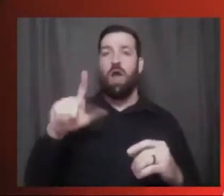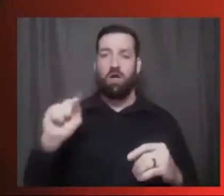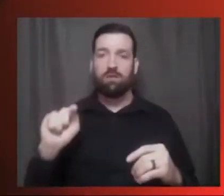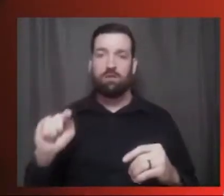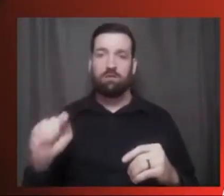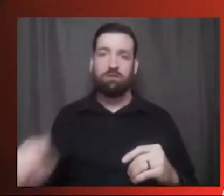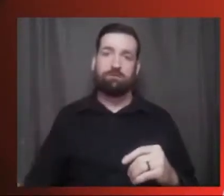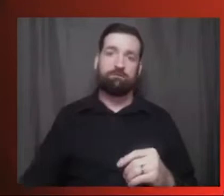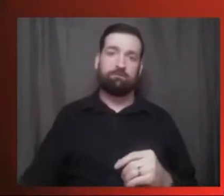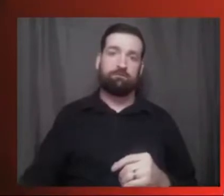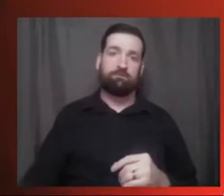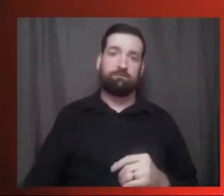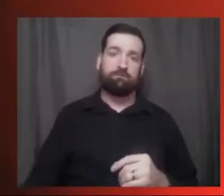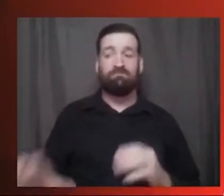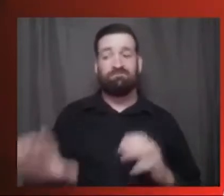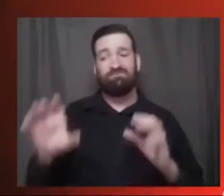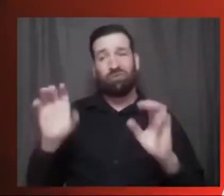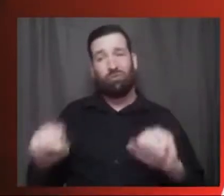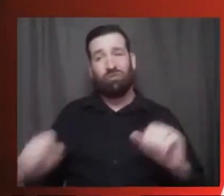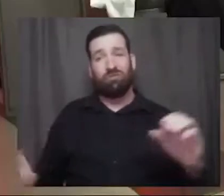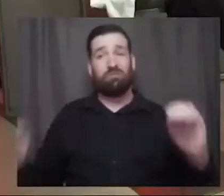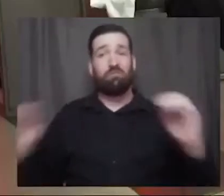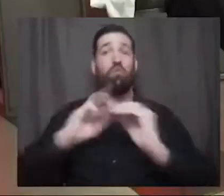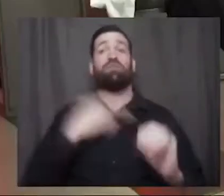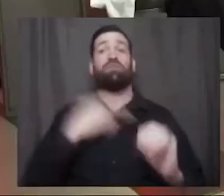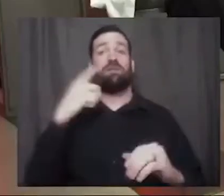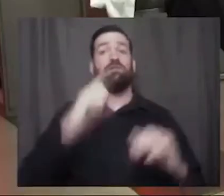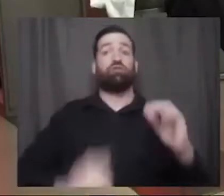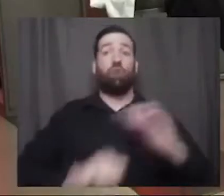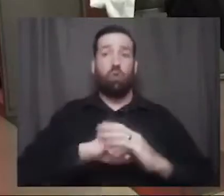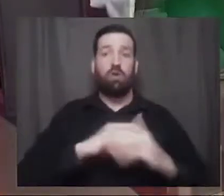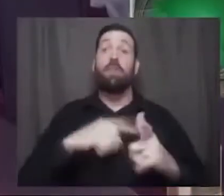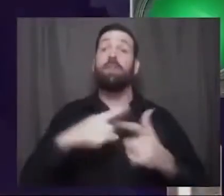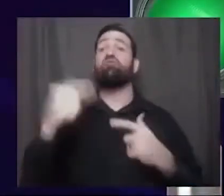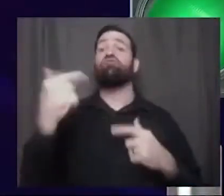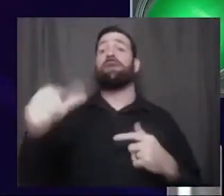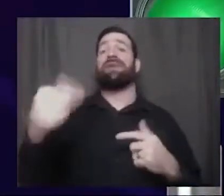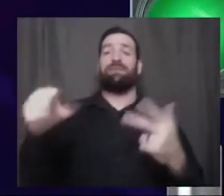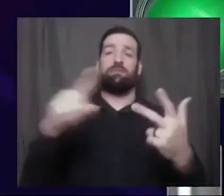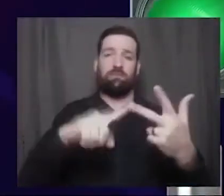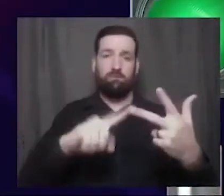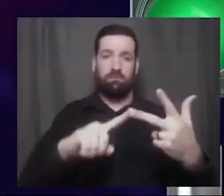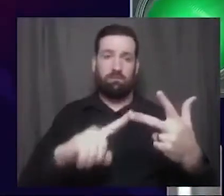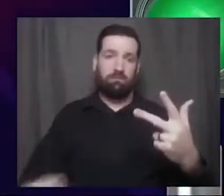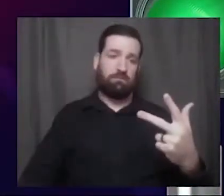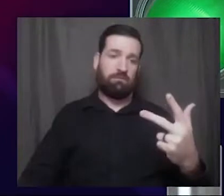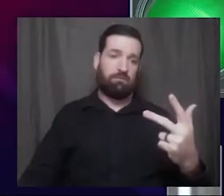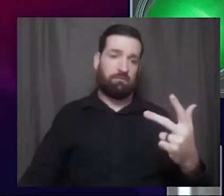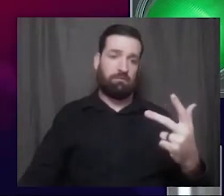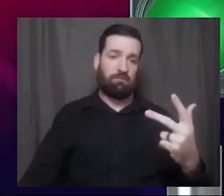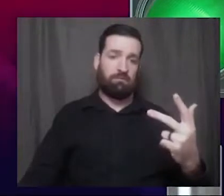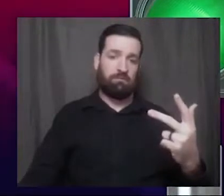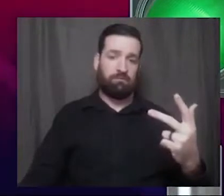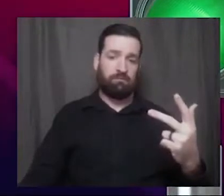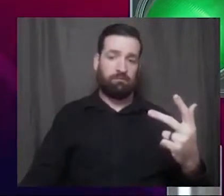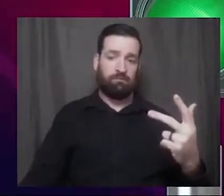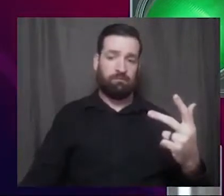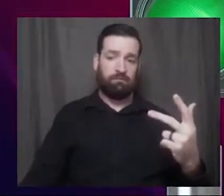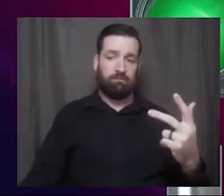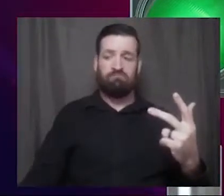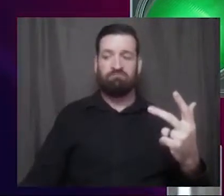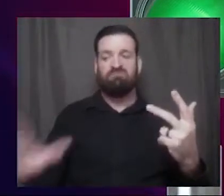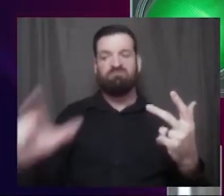could have a stroke, increased risk of stroke. Then we have the green category, which green means go. These would be women who are very low risk or